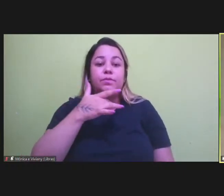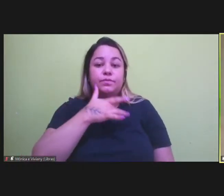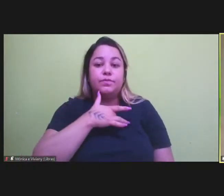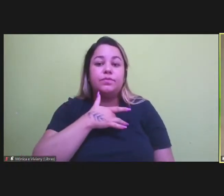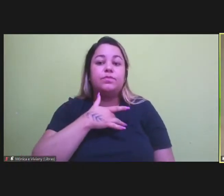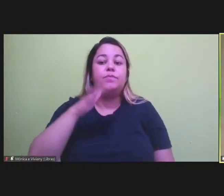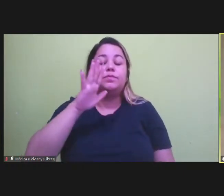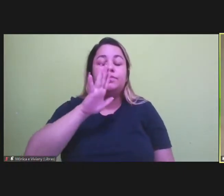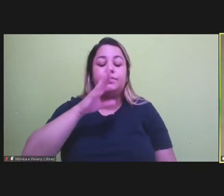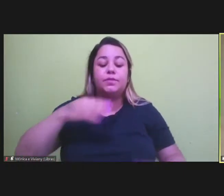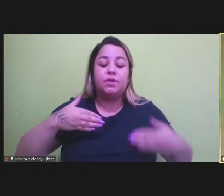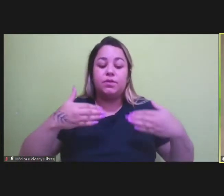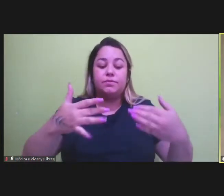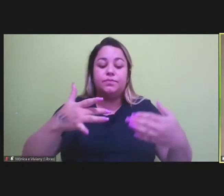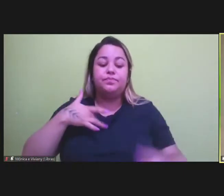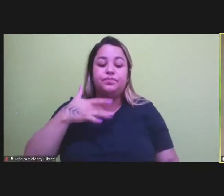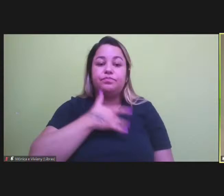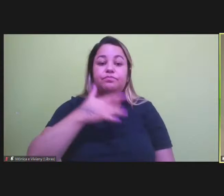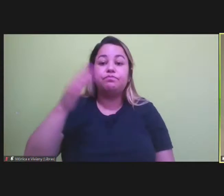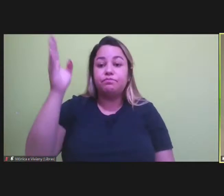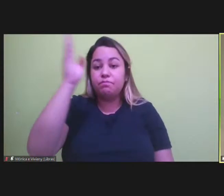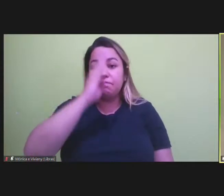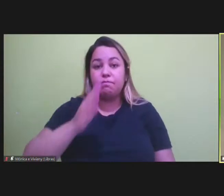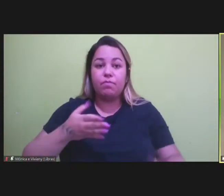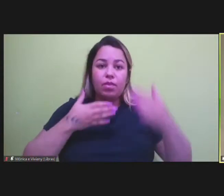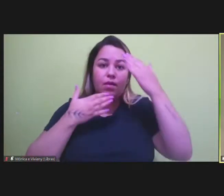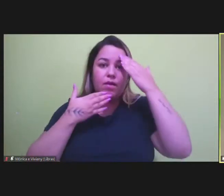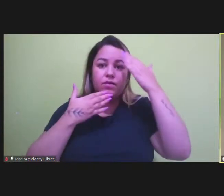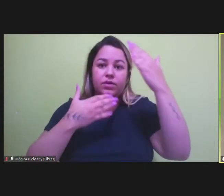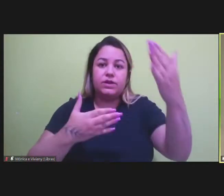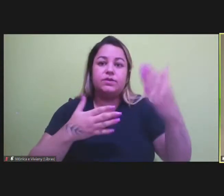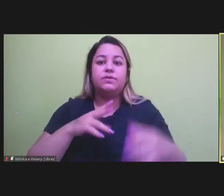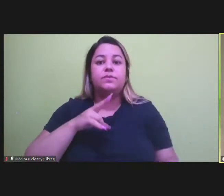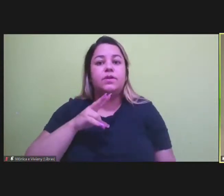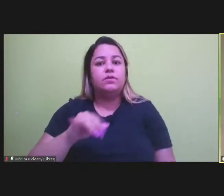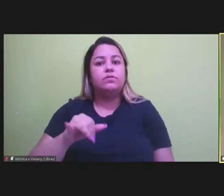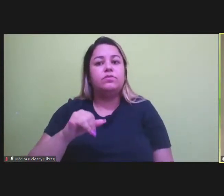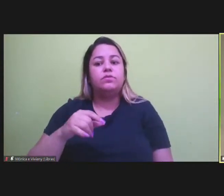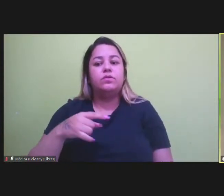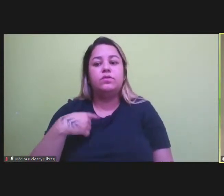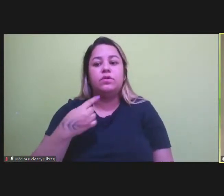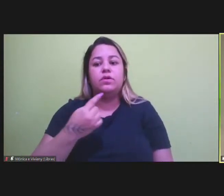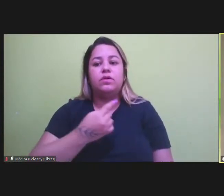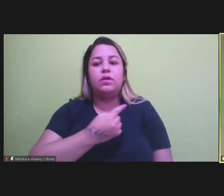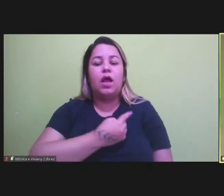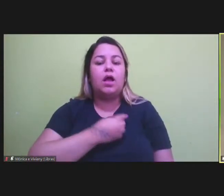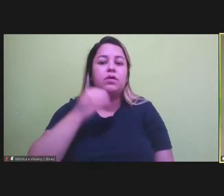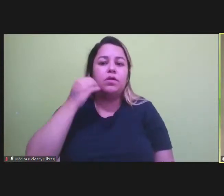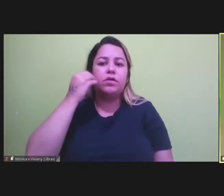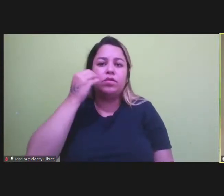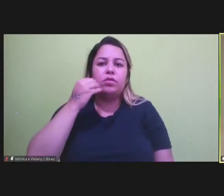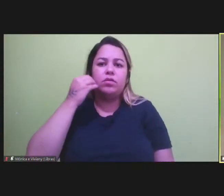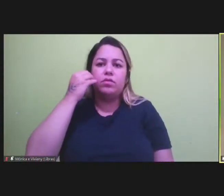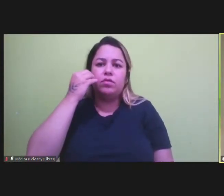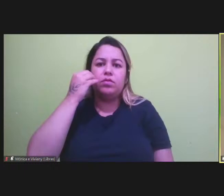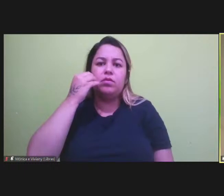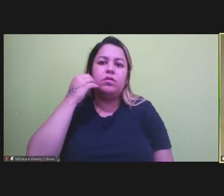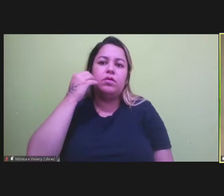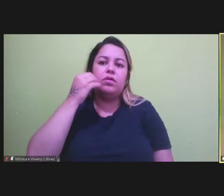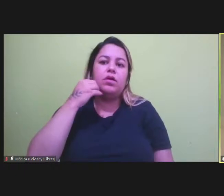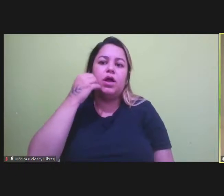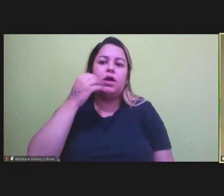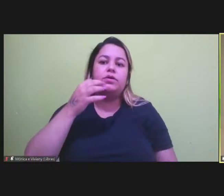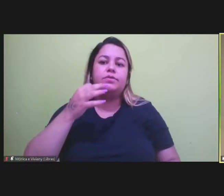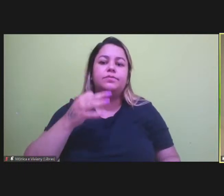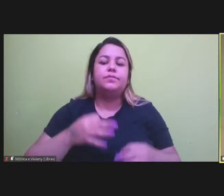Promotion, DEPROS, from the Ministry of Health from Brazil. We thank for your presence, which will help us on reflecting how these